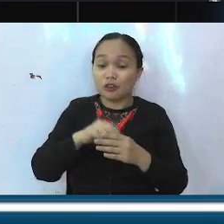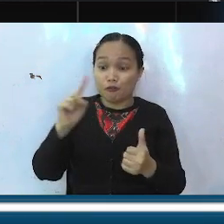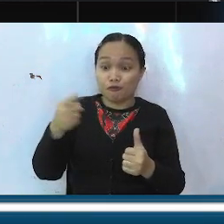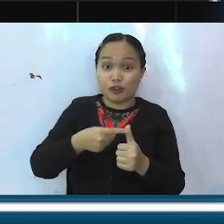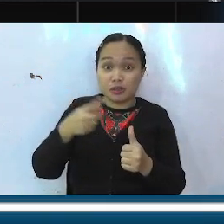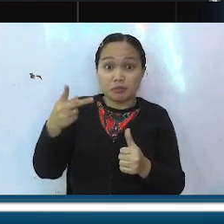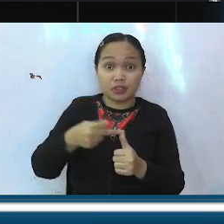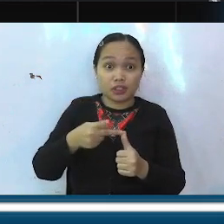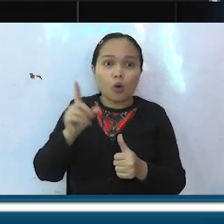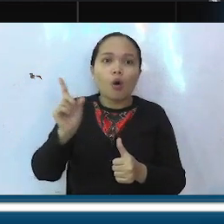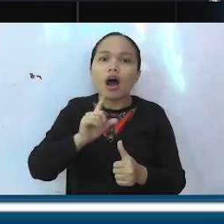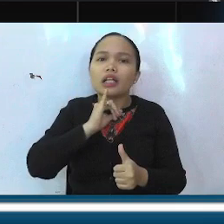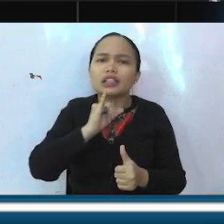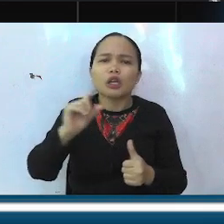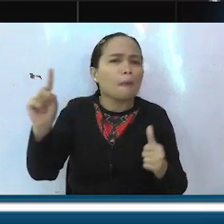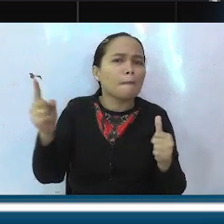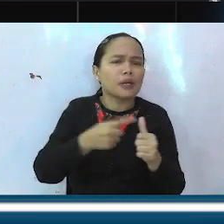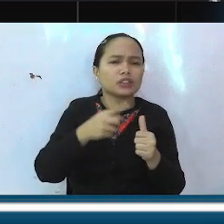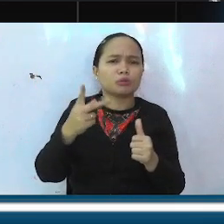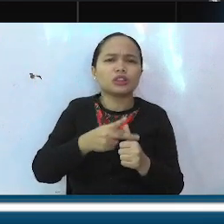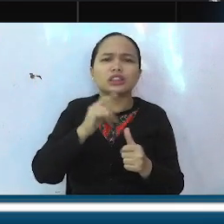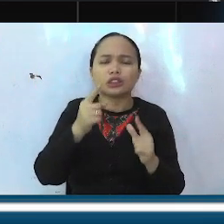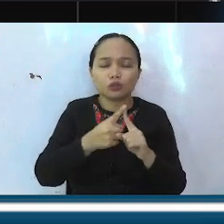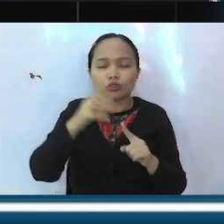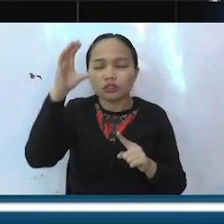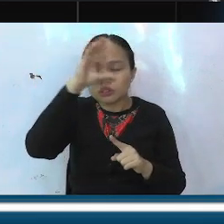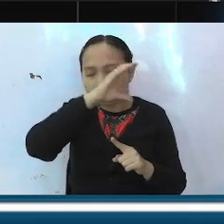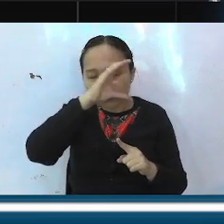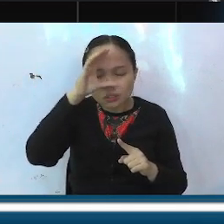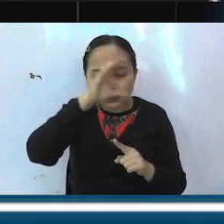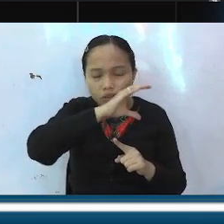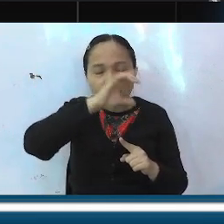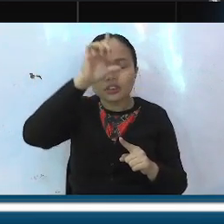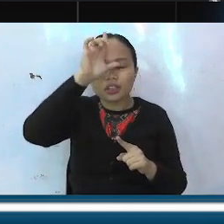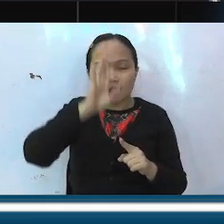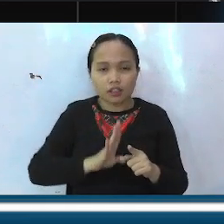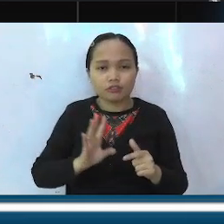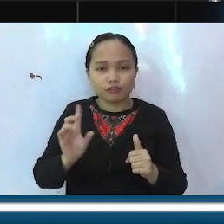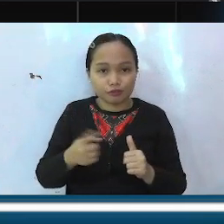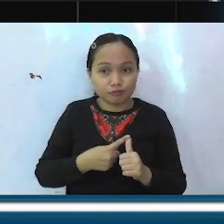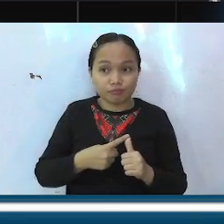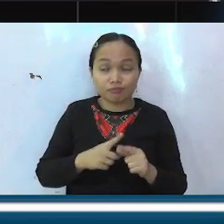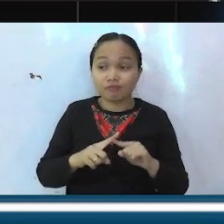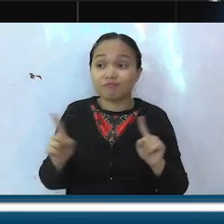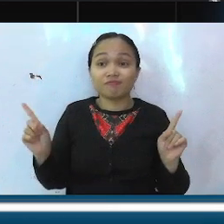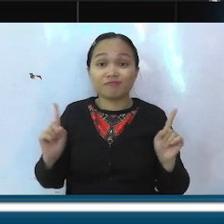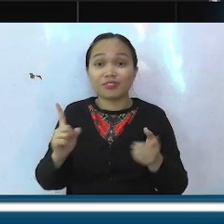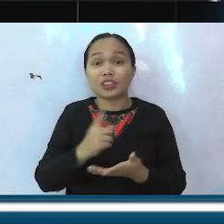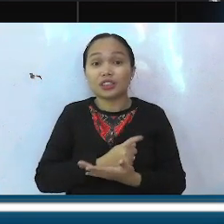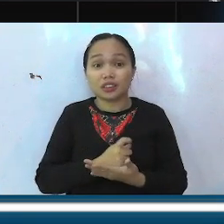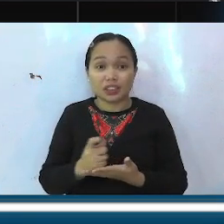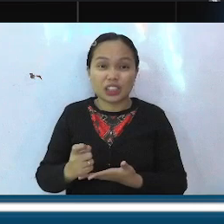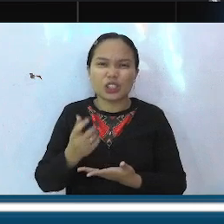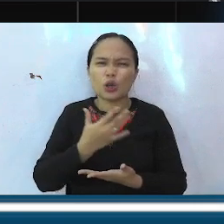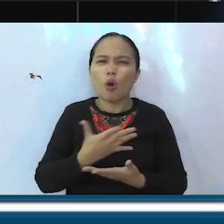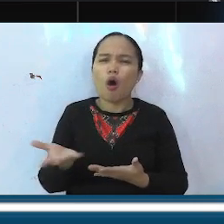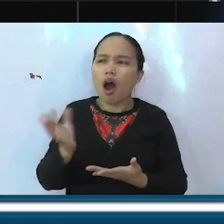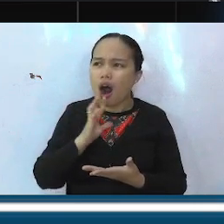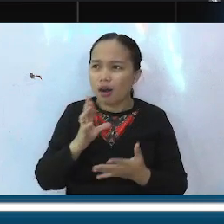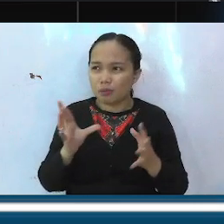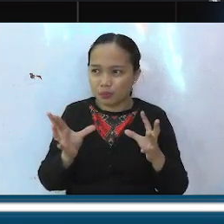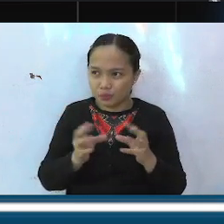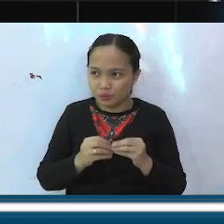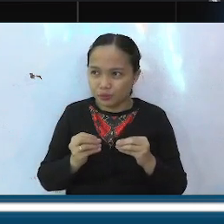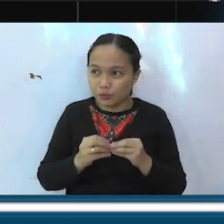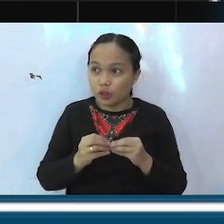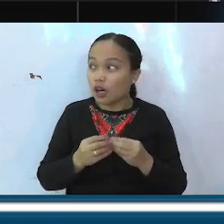primary position is to seek God first. That's right. But the reason, young people, again, the truth is, you are now more after.